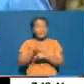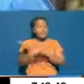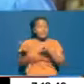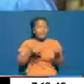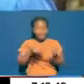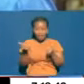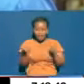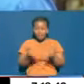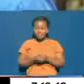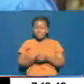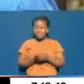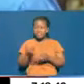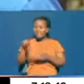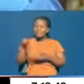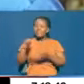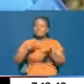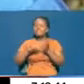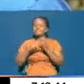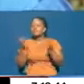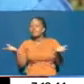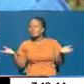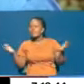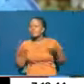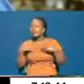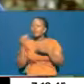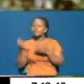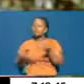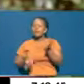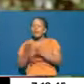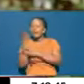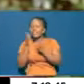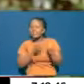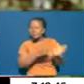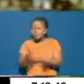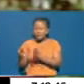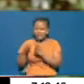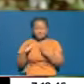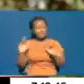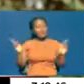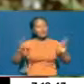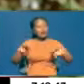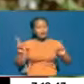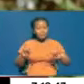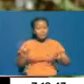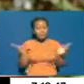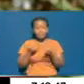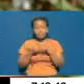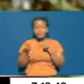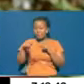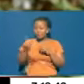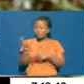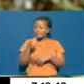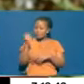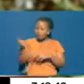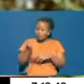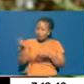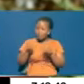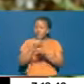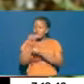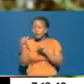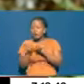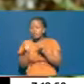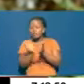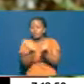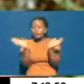It doesn't mean that there's an alliance in the open, but it's an adult responsibility about public leaders